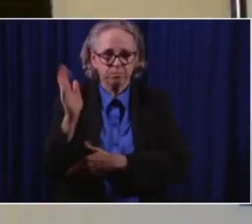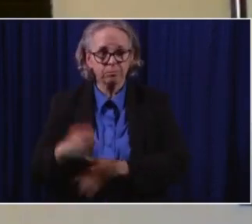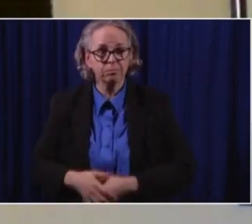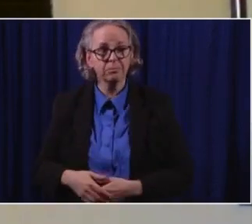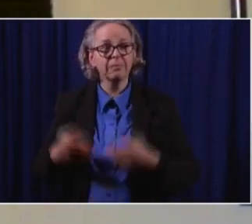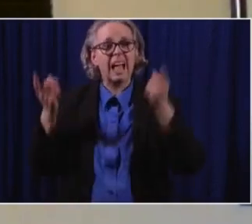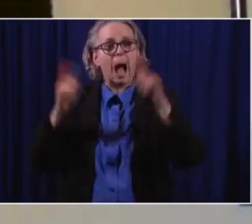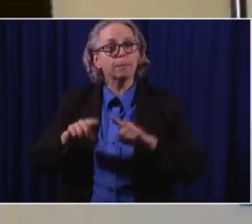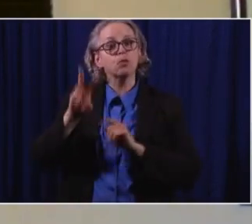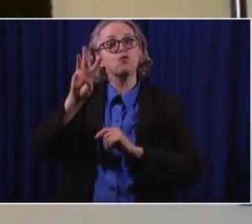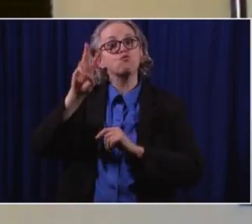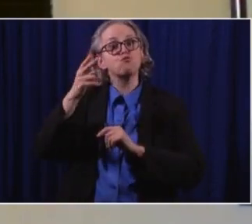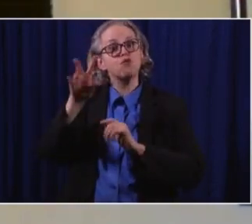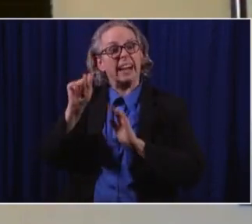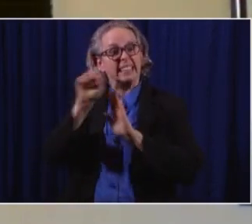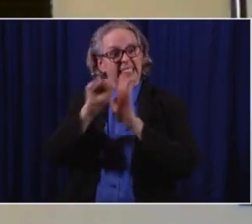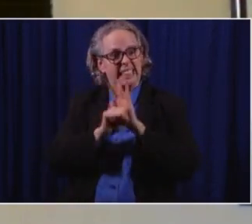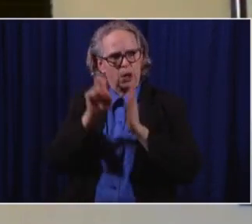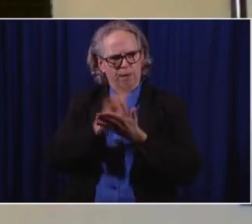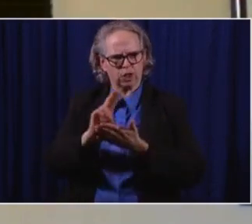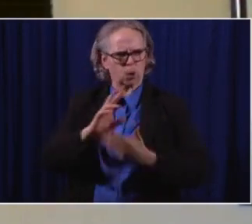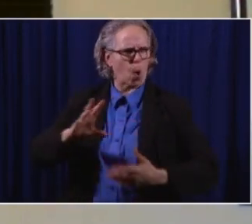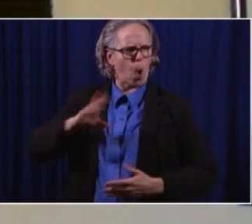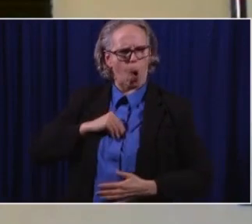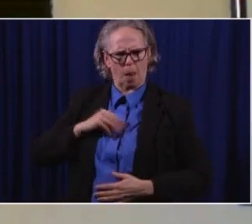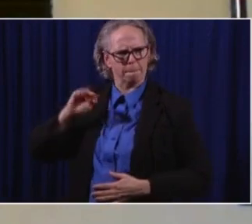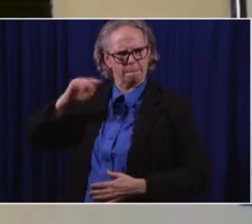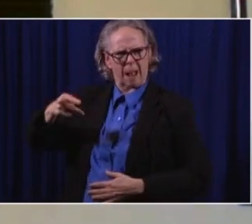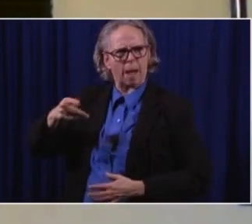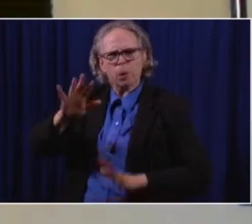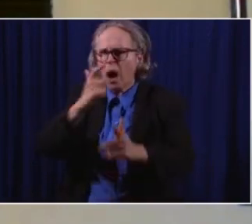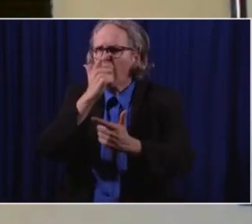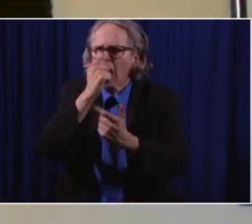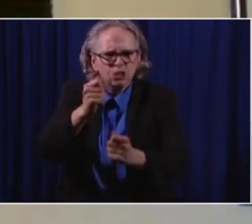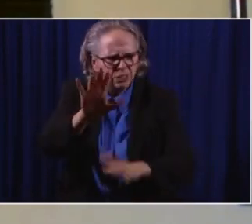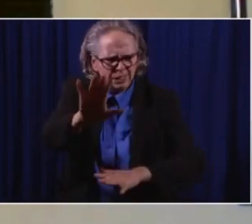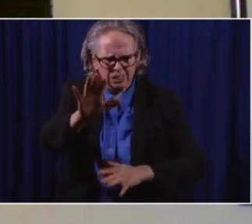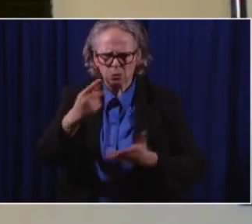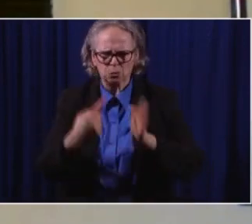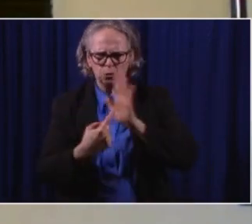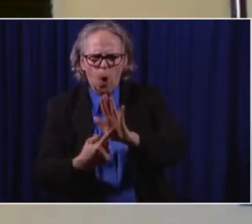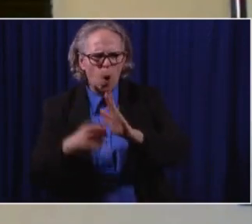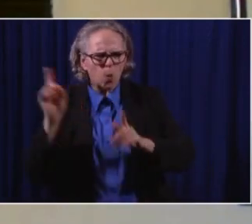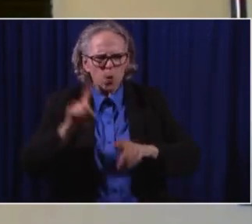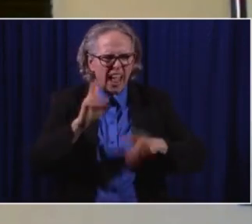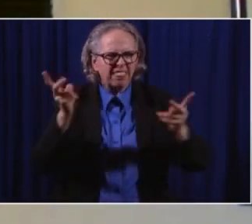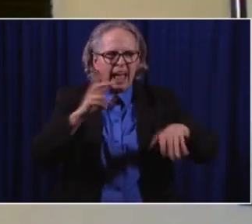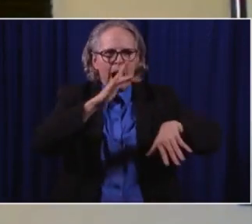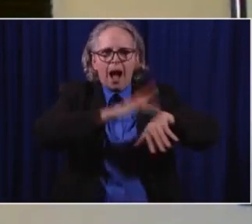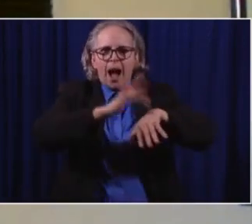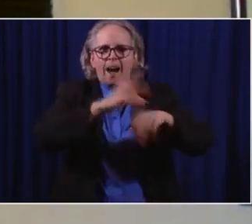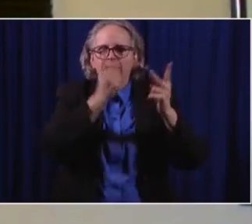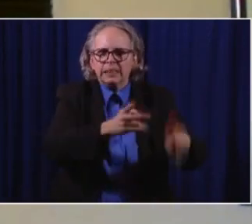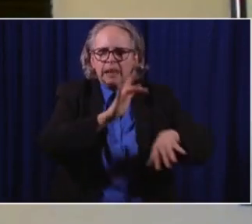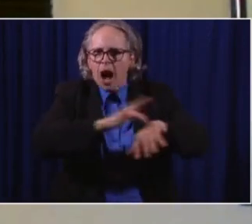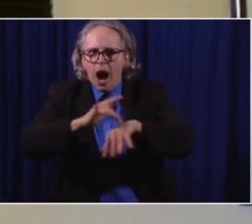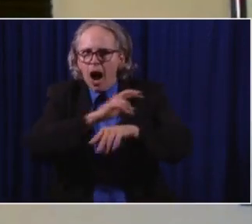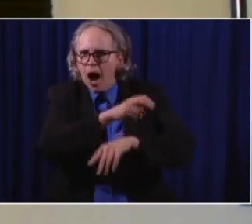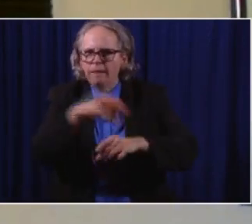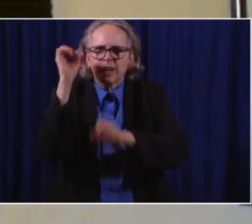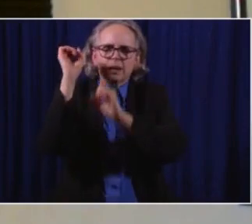interesting map in their special collections and archive that shows all the different locations that they visited along